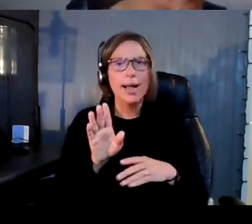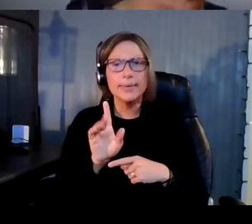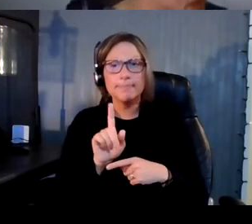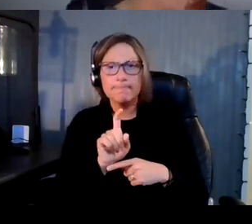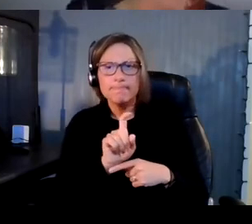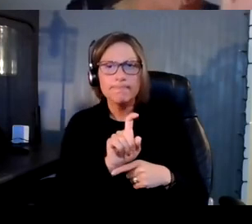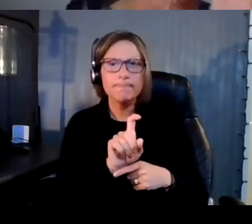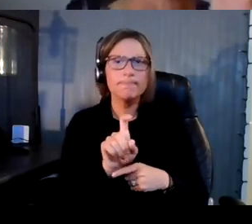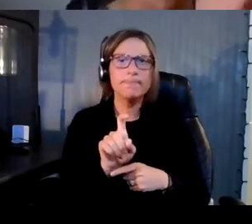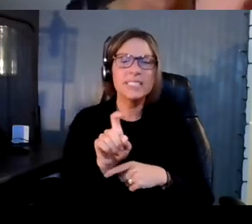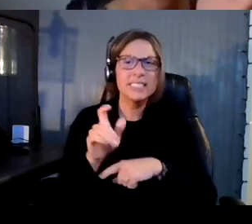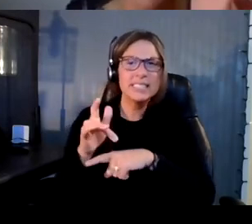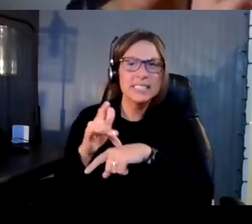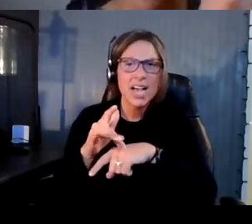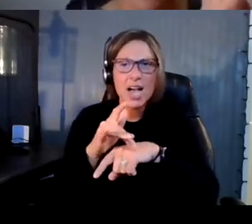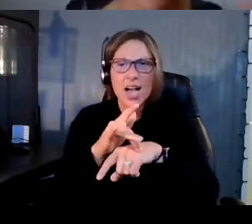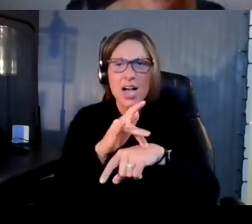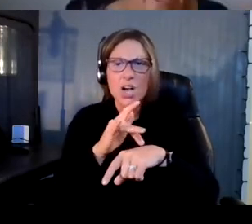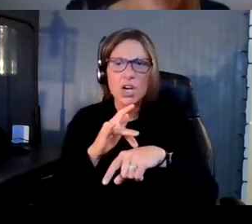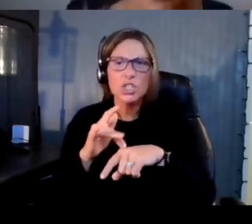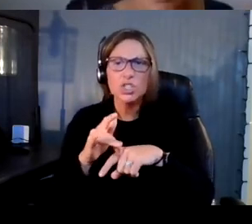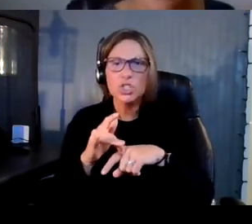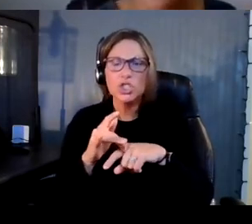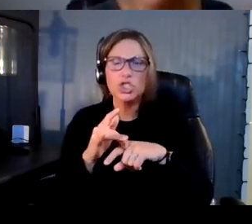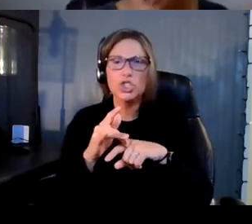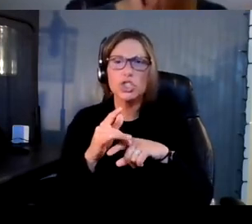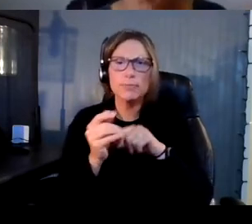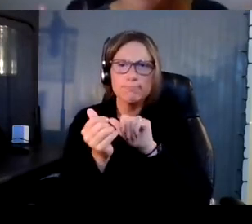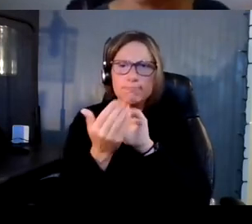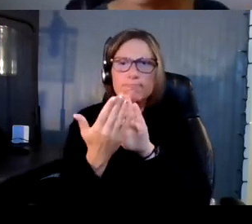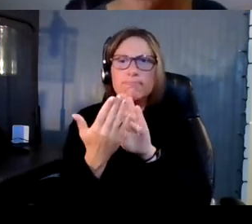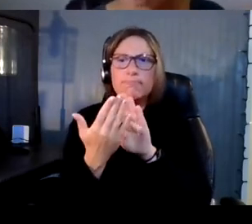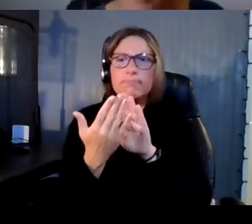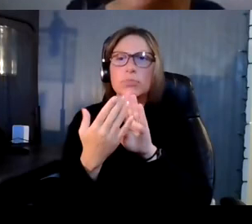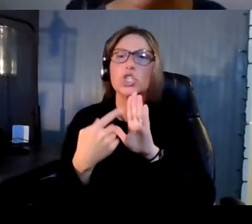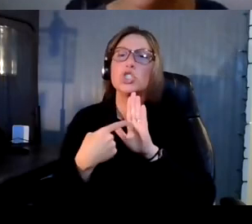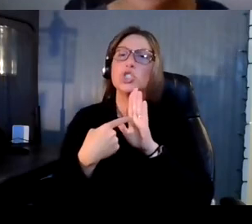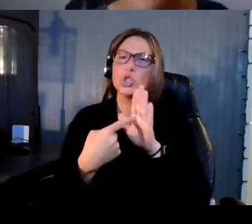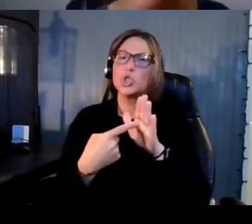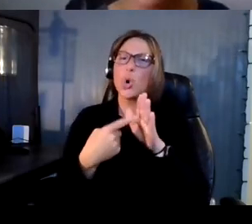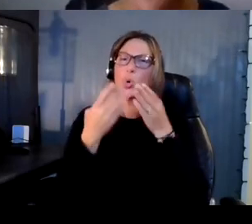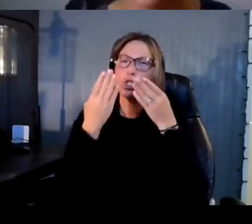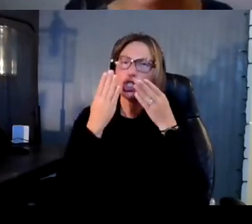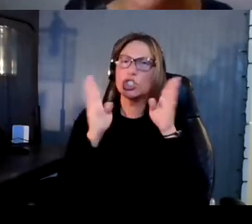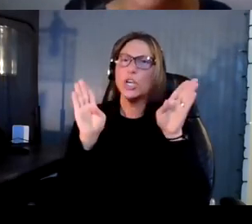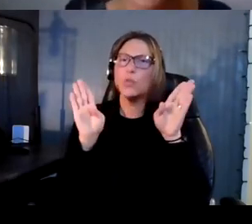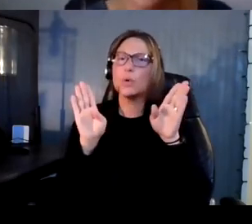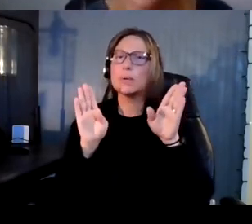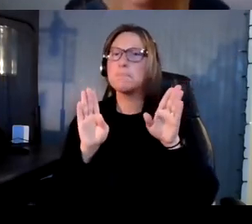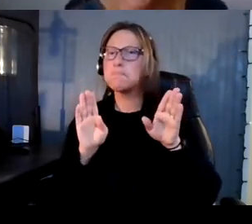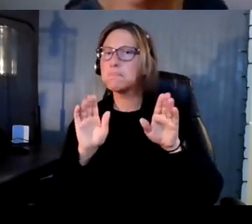tactfully explore the person when they're engaged and show that general anticipation